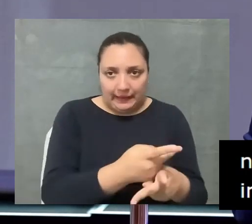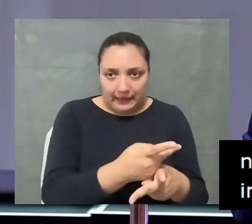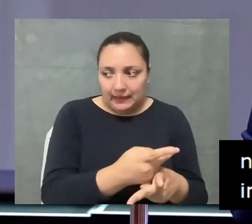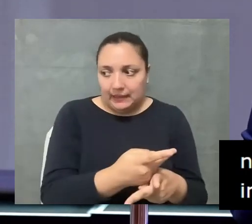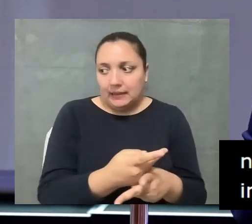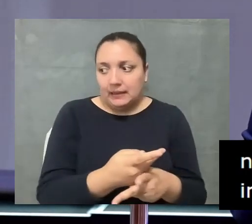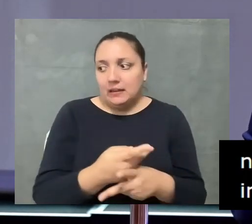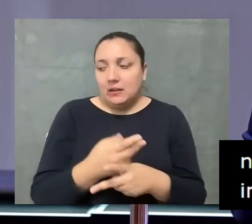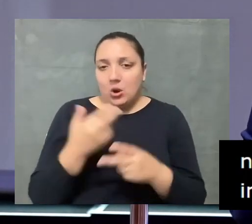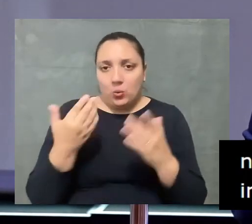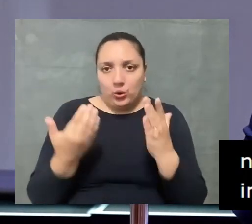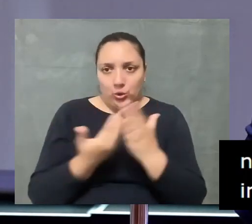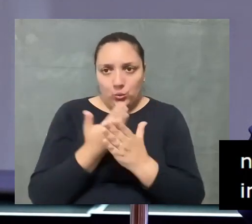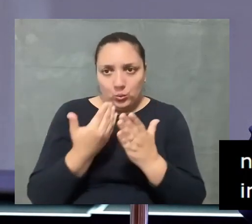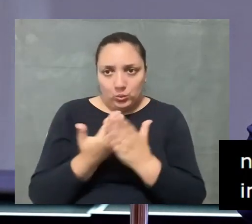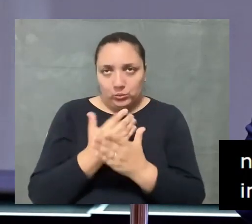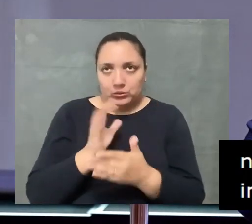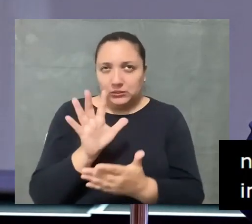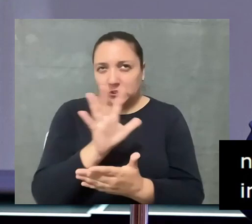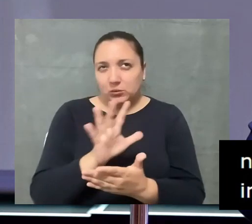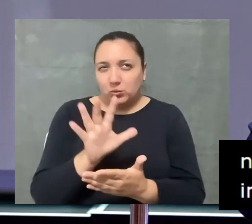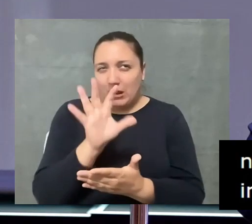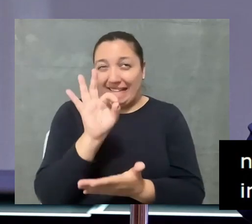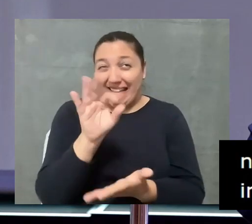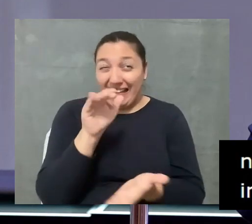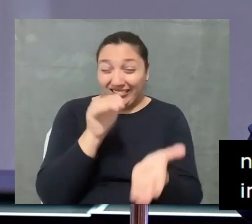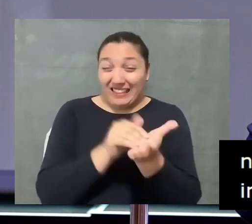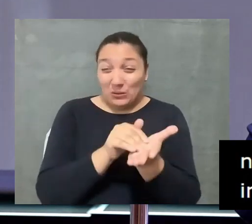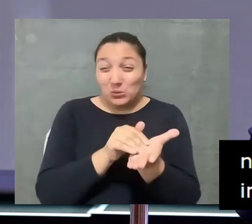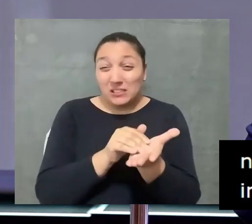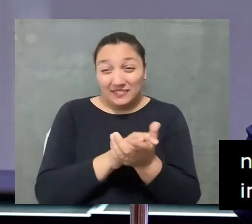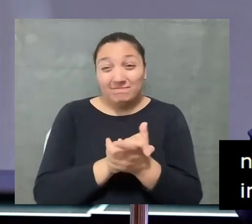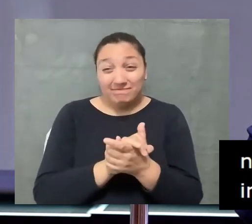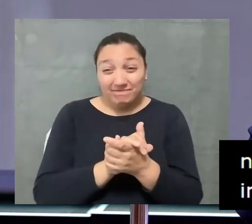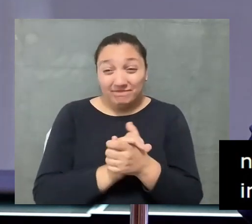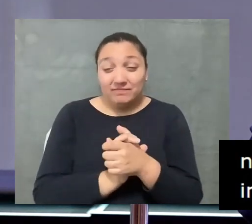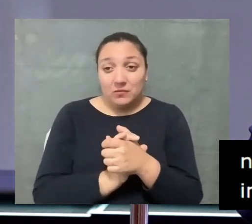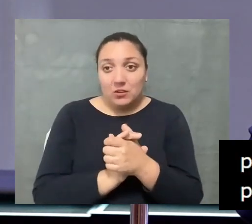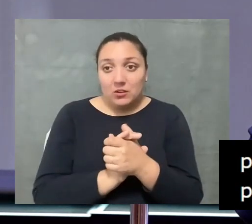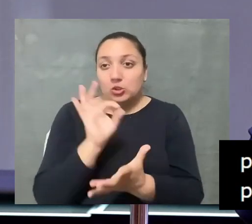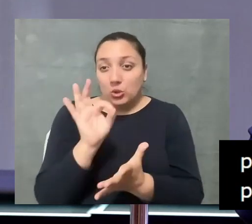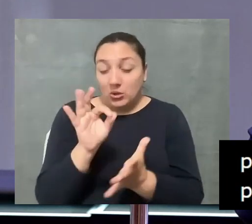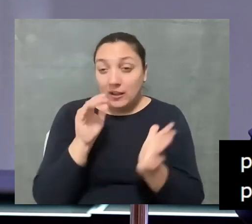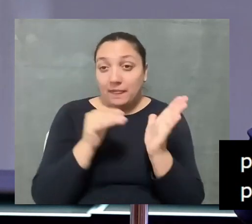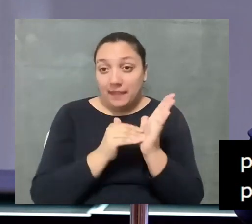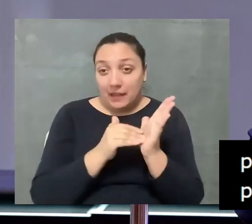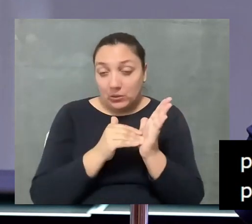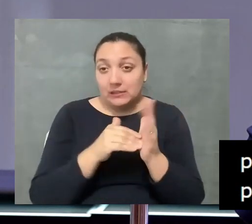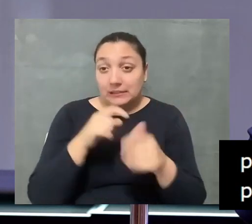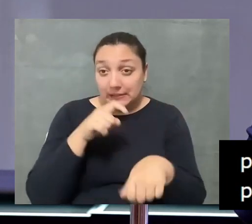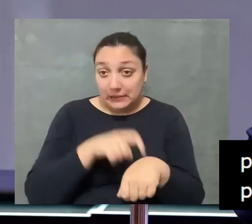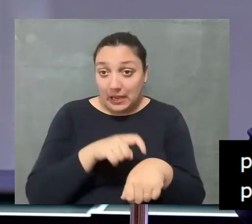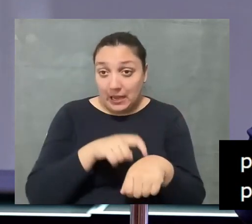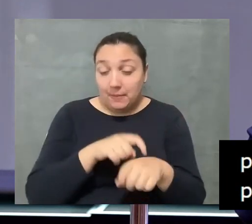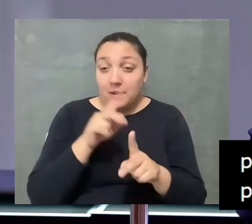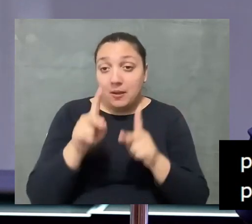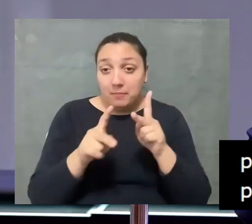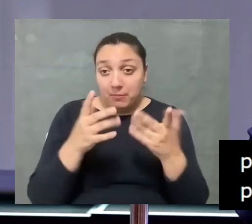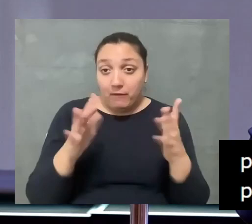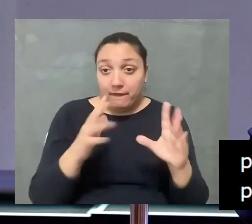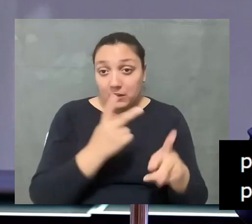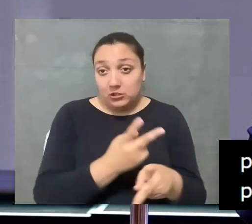currently it's close to 9,000. So 9,000 times people have borrowed or